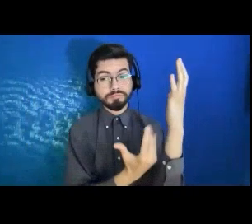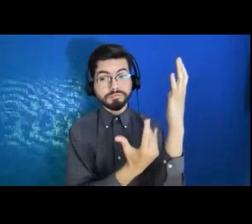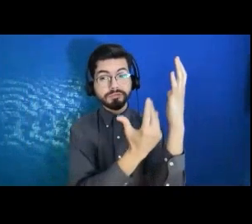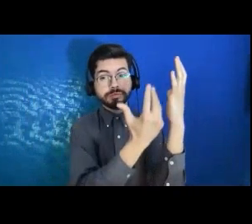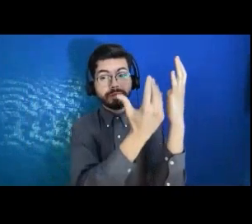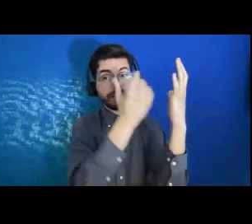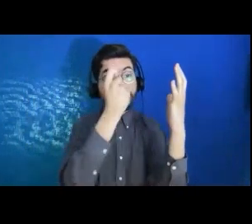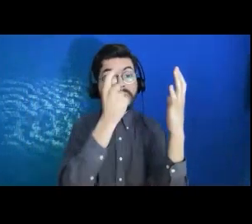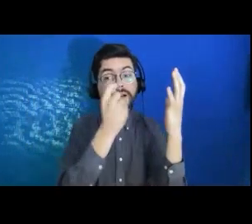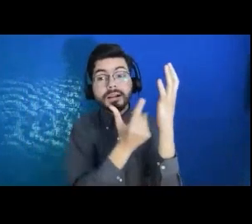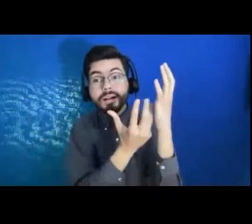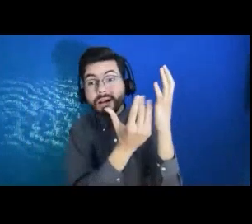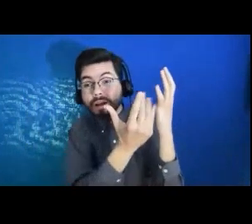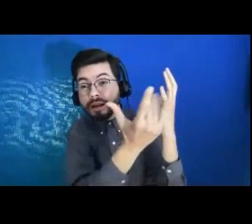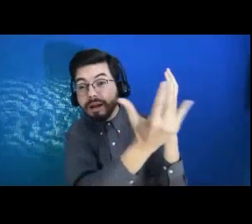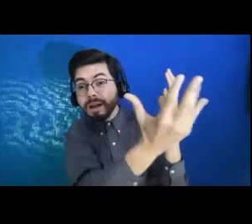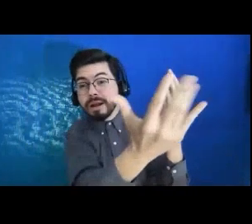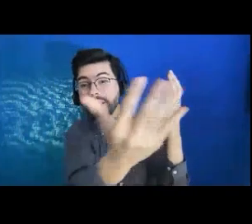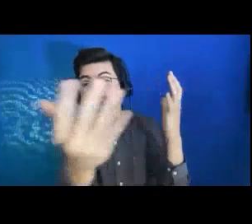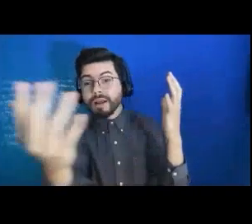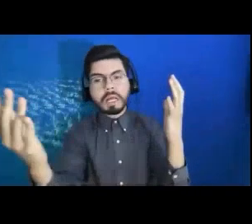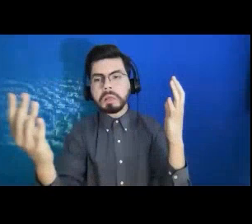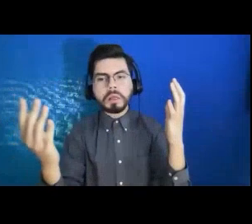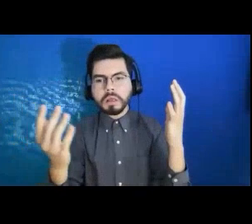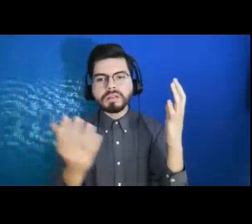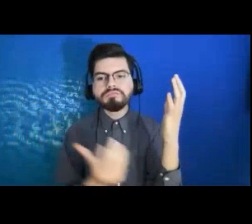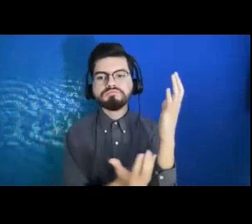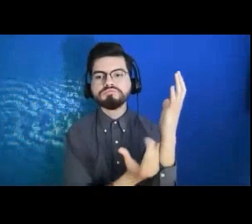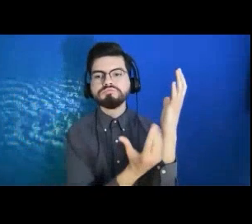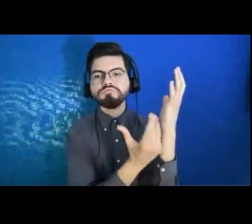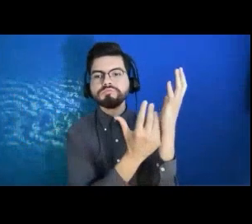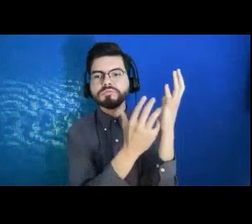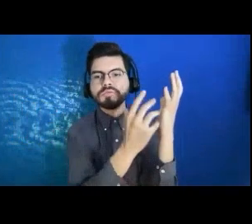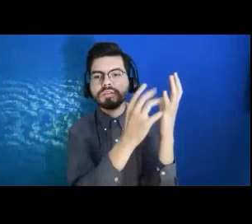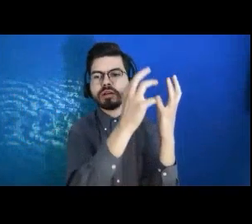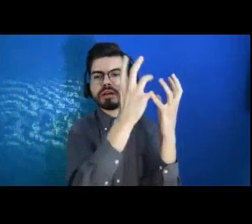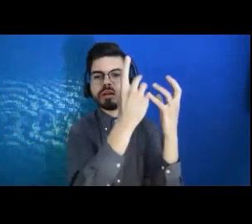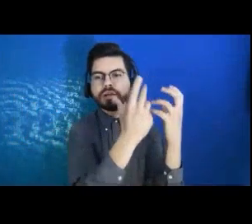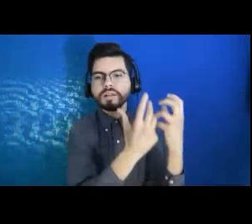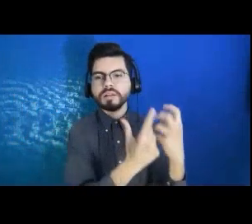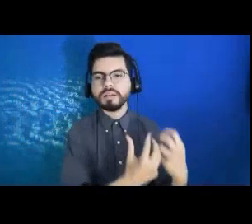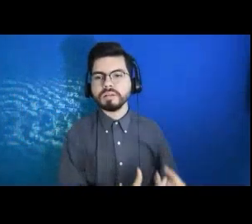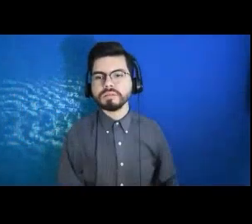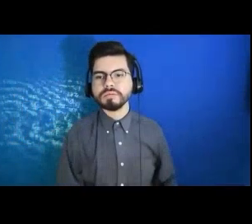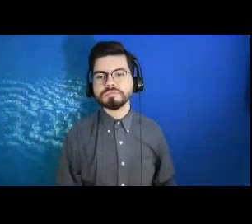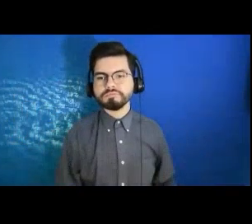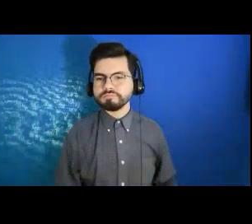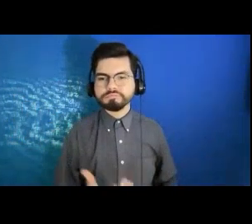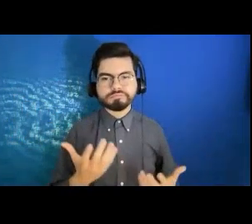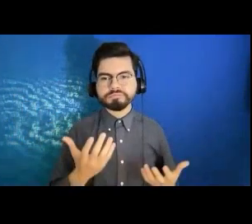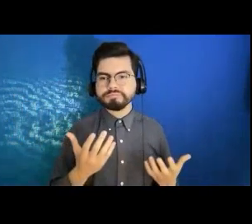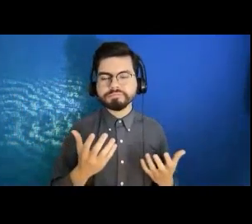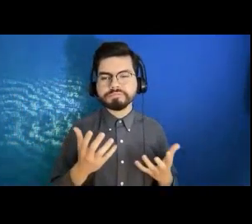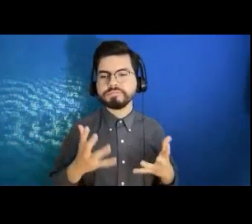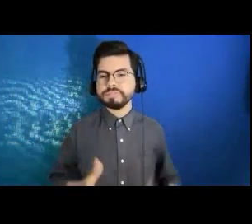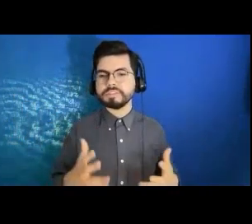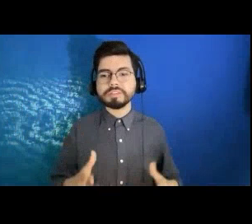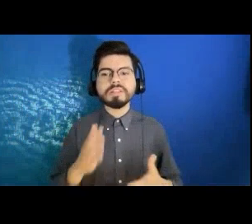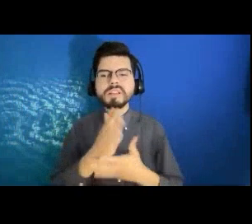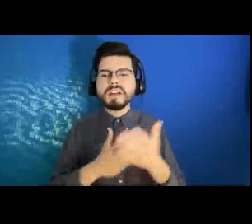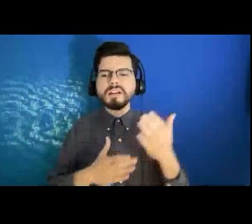It just right there, just that's it. Tree burns up, finishes cooking the sap off of it. Limbs might fall on the